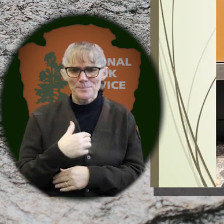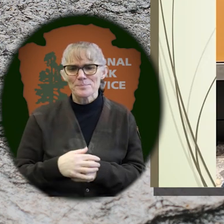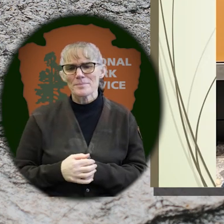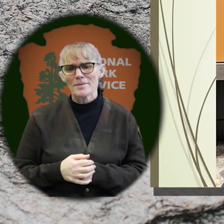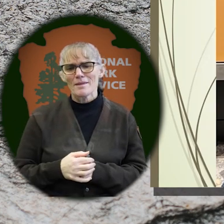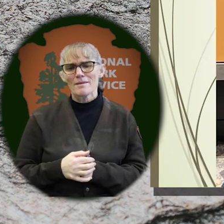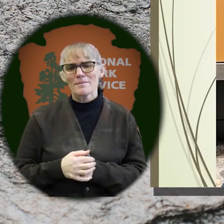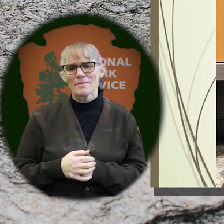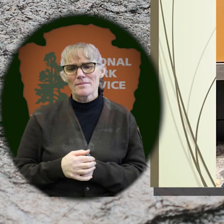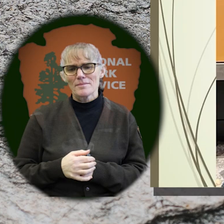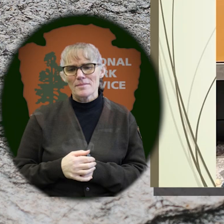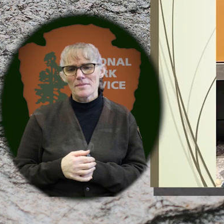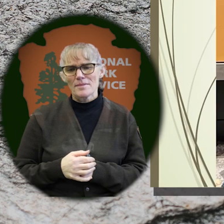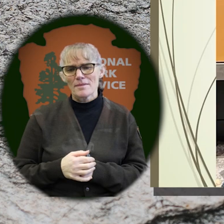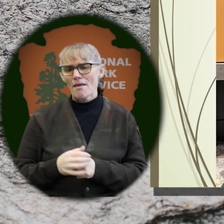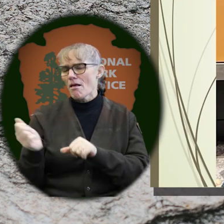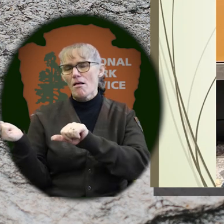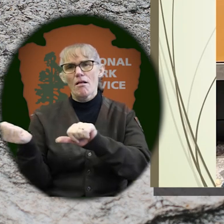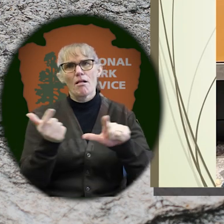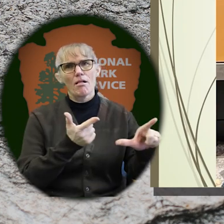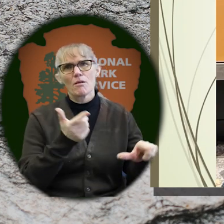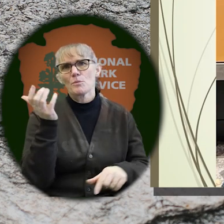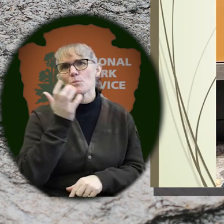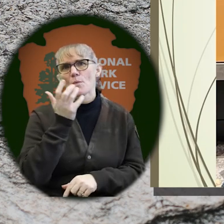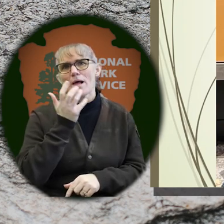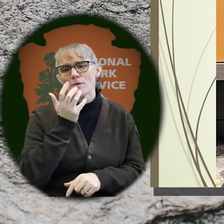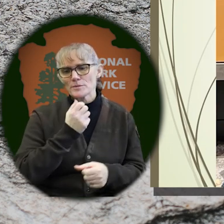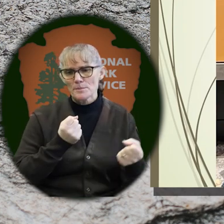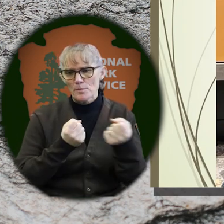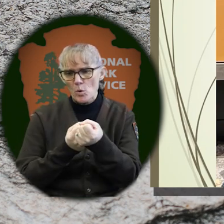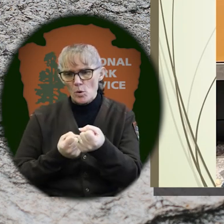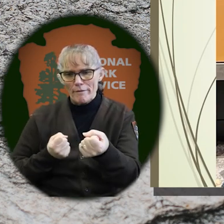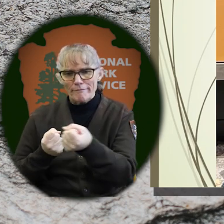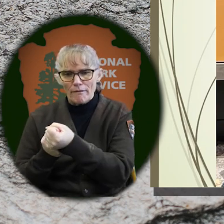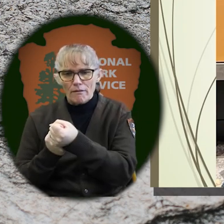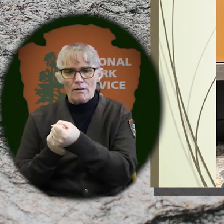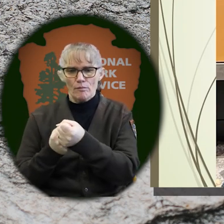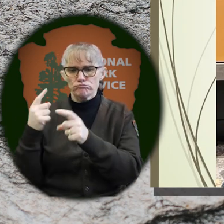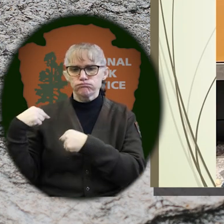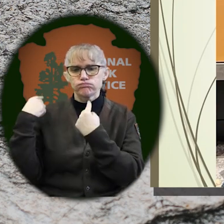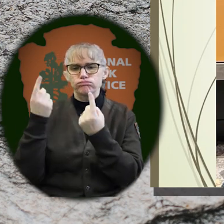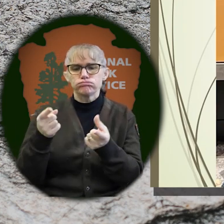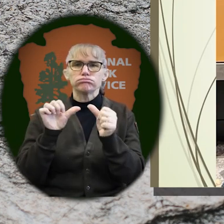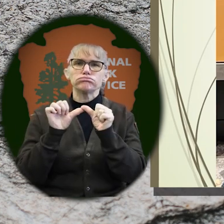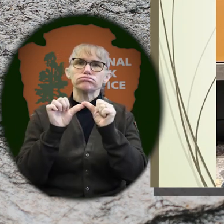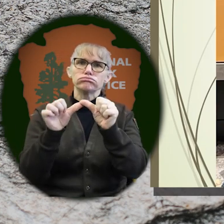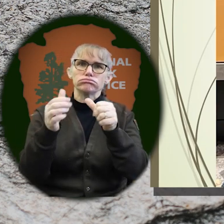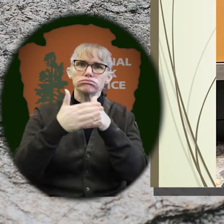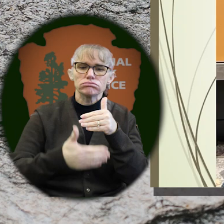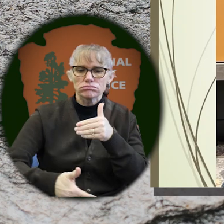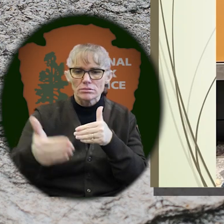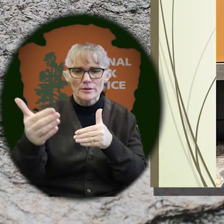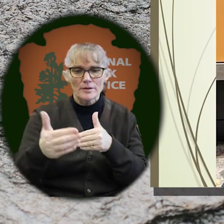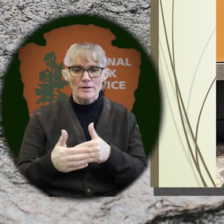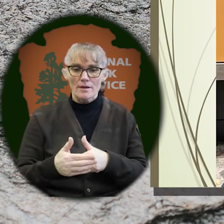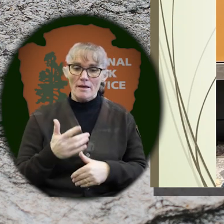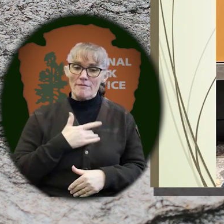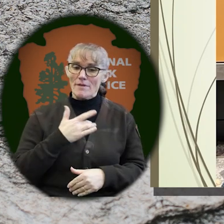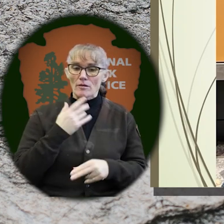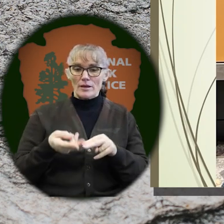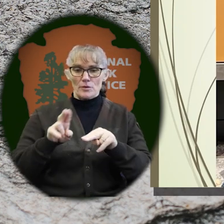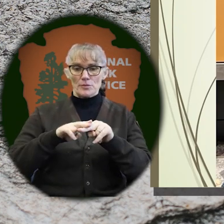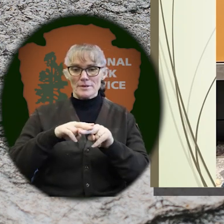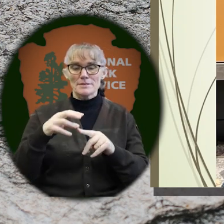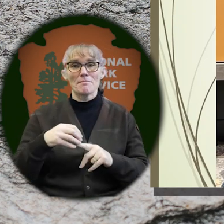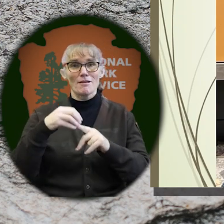me. Everyone has been incredibly supportive and continues to do so. And it felt extra special